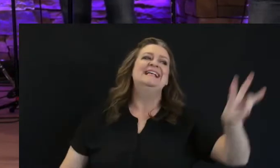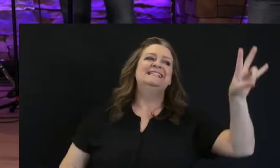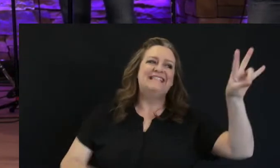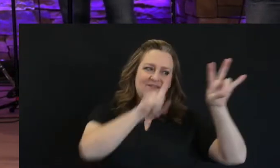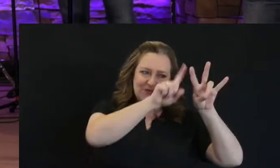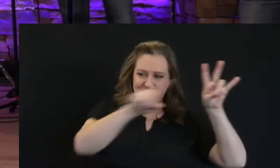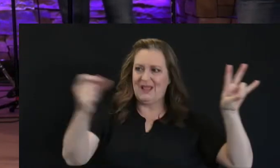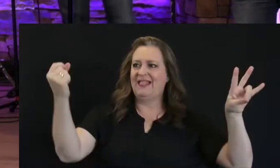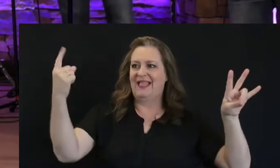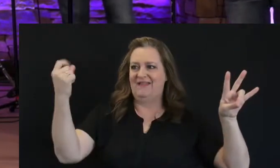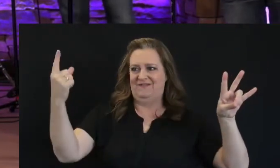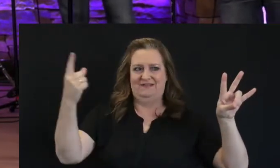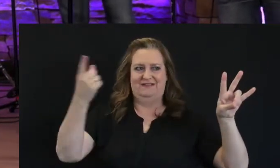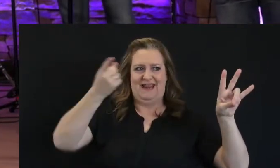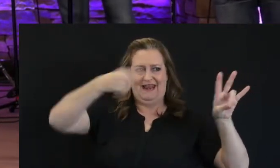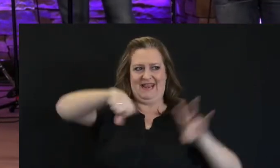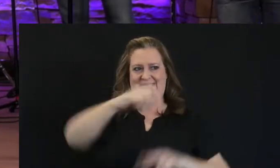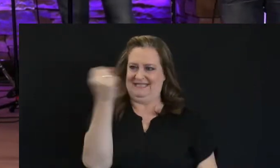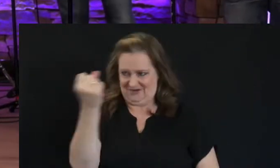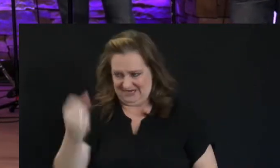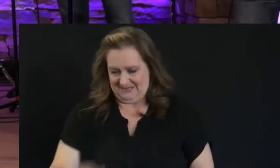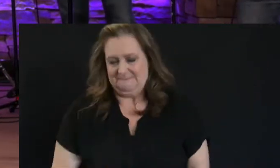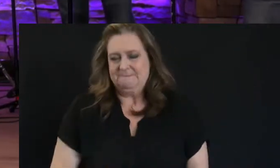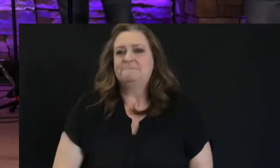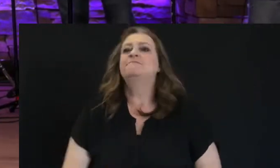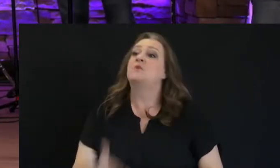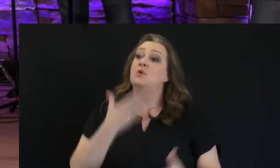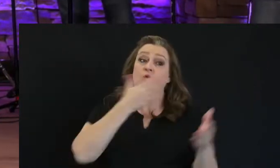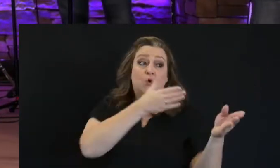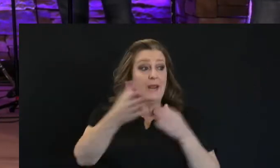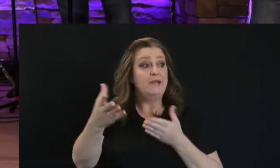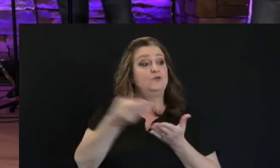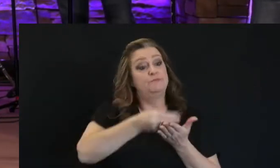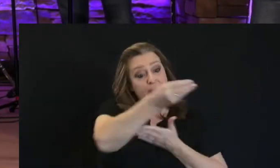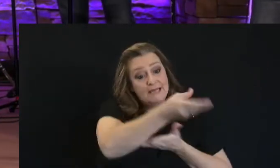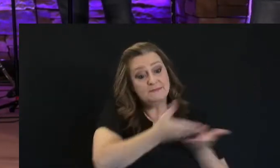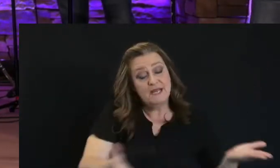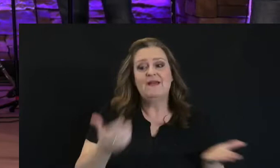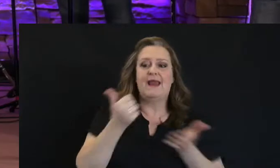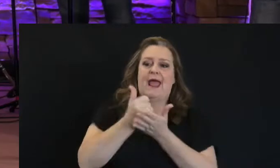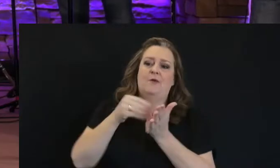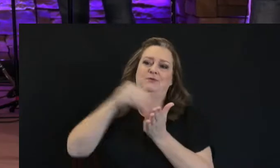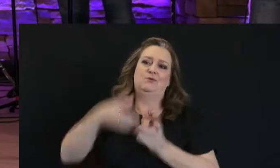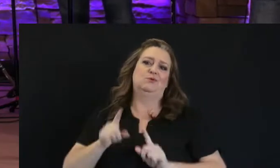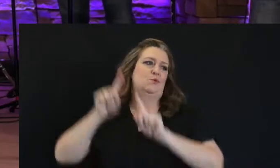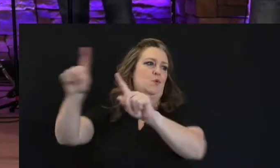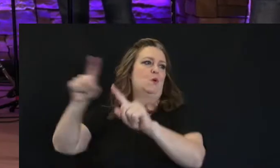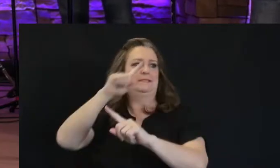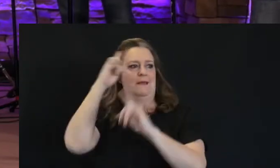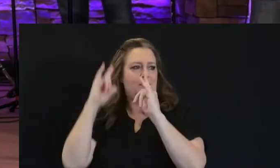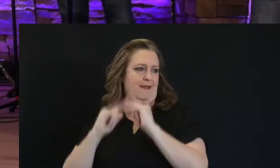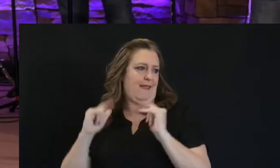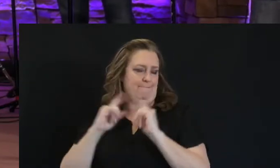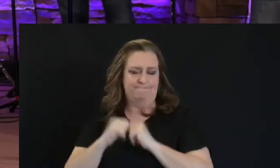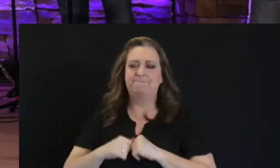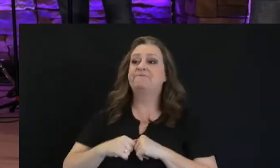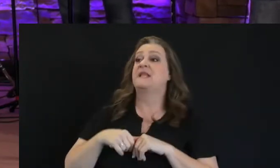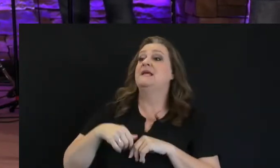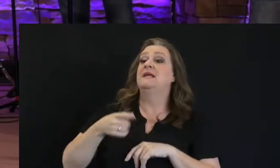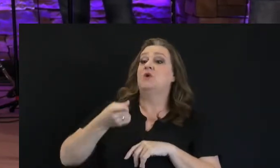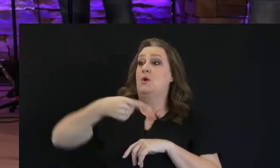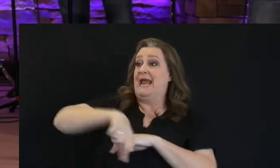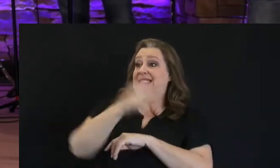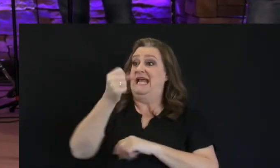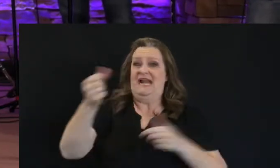talk to Ryan sometime. They're going to be selling all that. It's a great way to get some new stuff and help send some students to camp. It's an awesome opportunity. So next Saturday, invite the whole